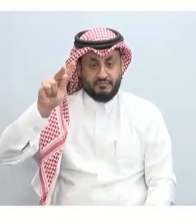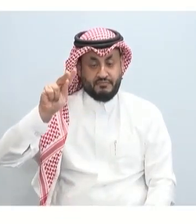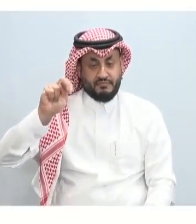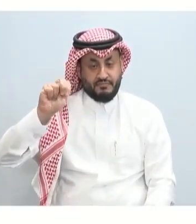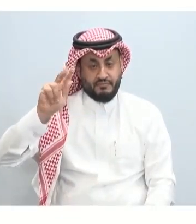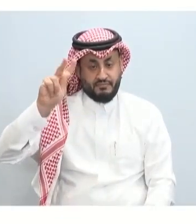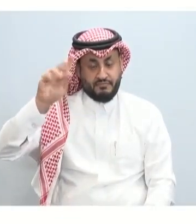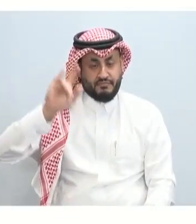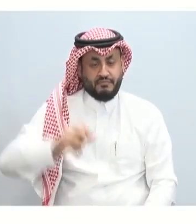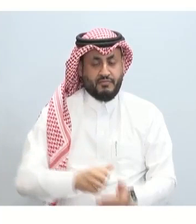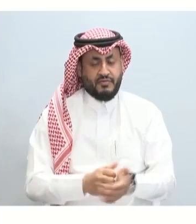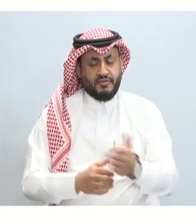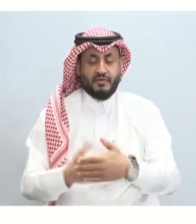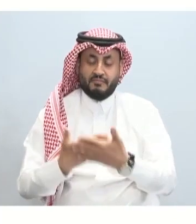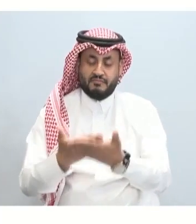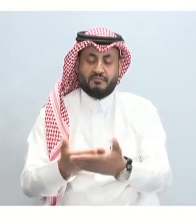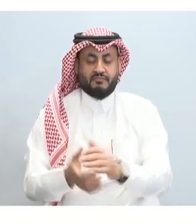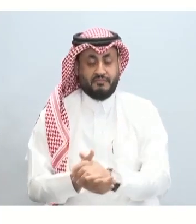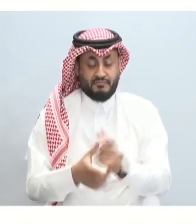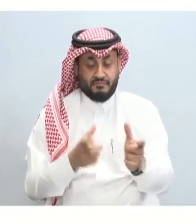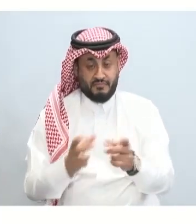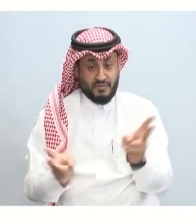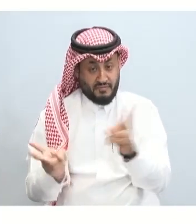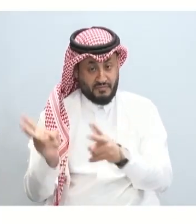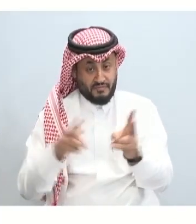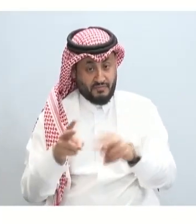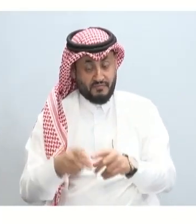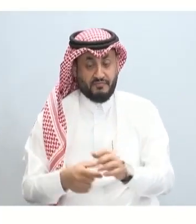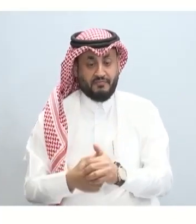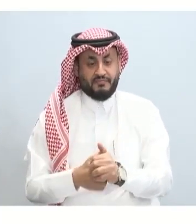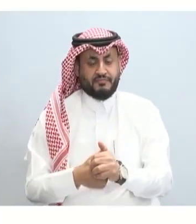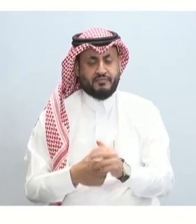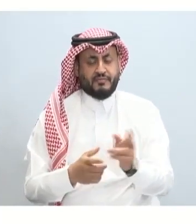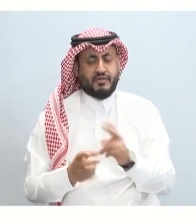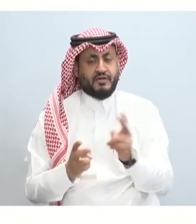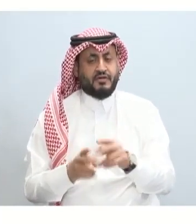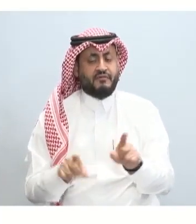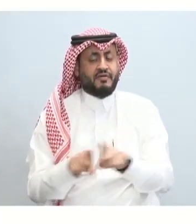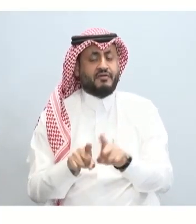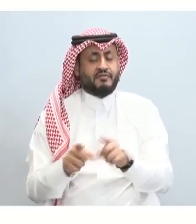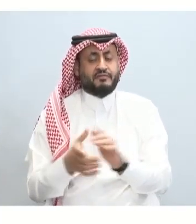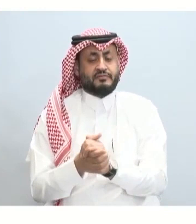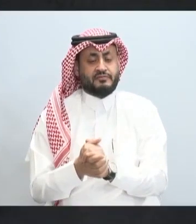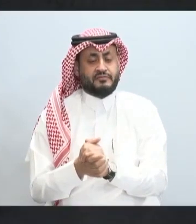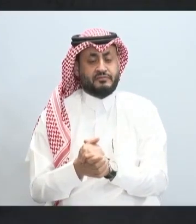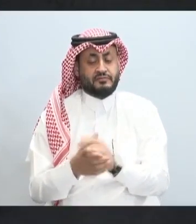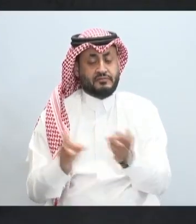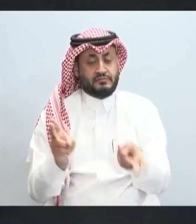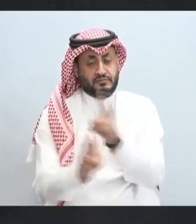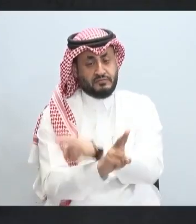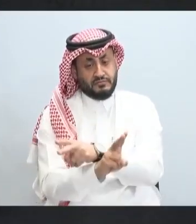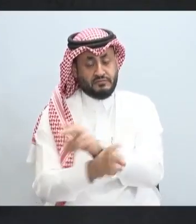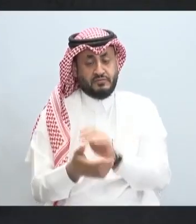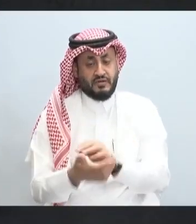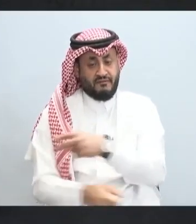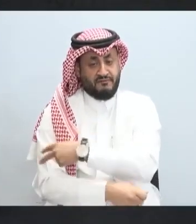you are welcome. So you can play these rules with your partner. Sometimes you can be the